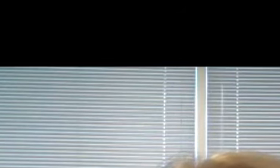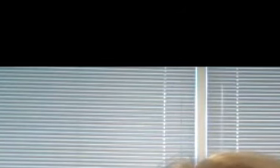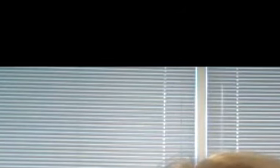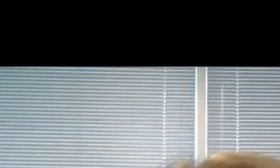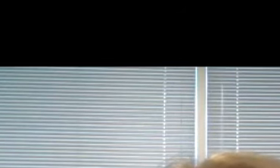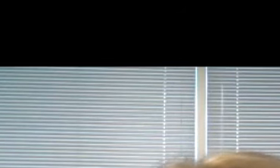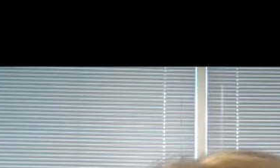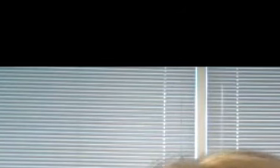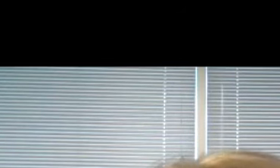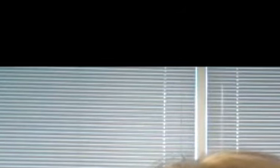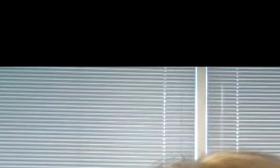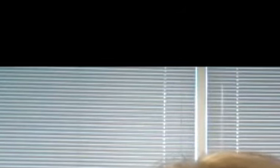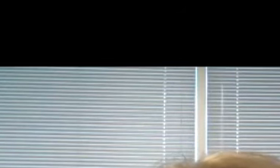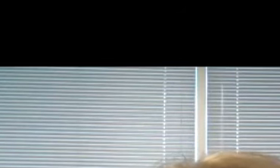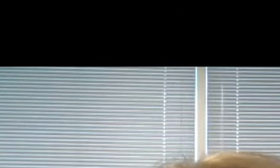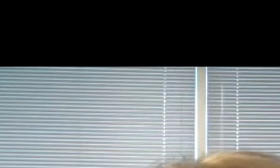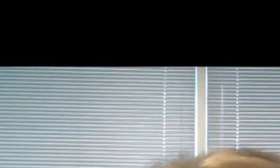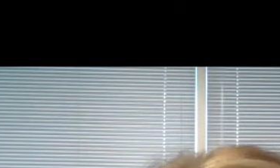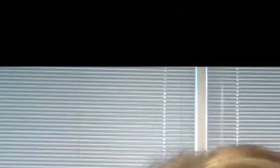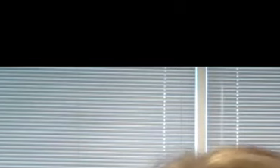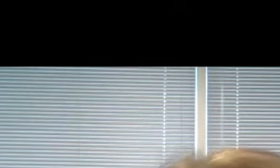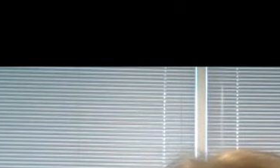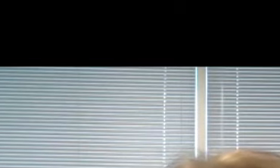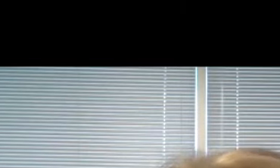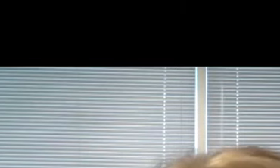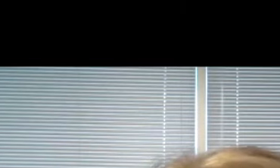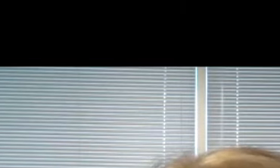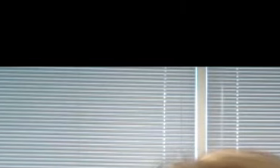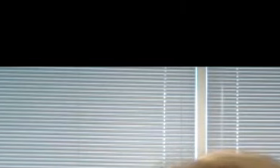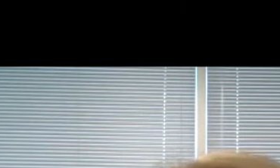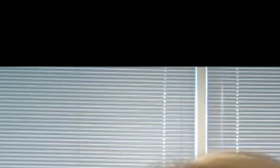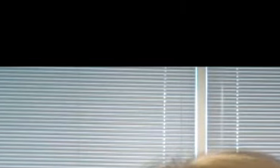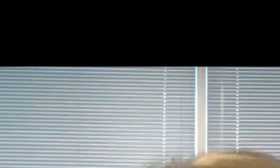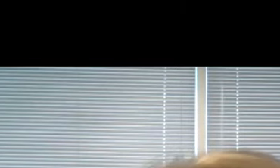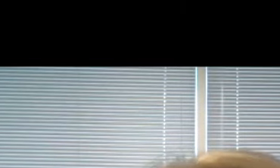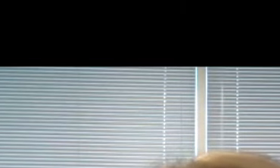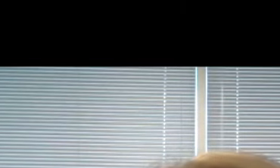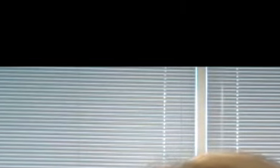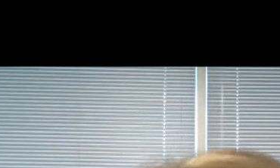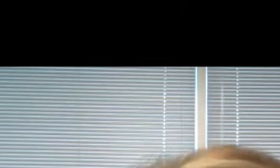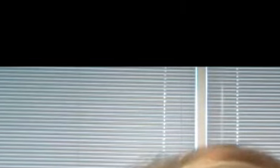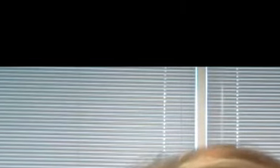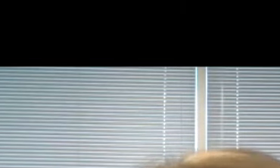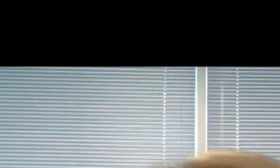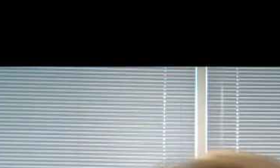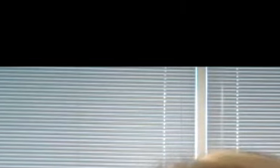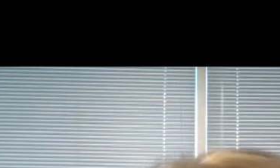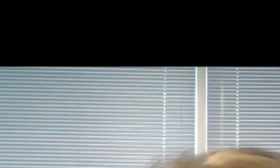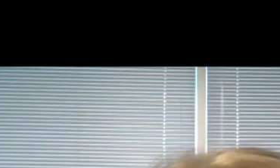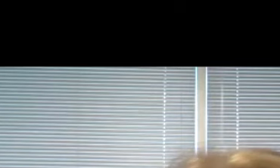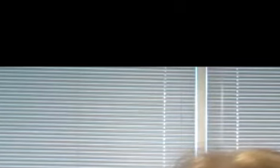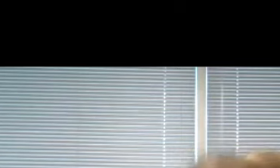I will add that we have had successful launches, though. All of our cohorts, all of our teams have been able